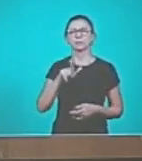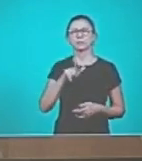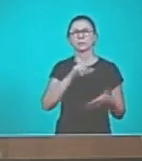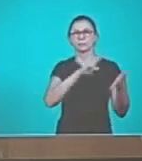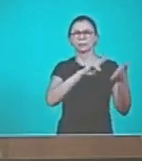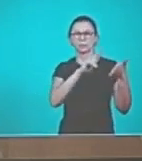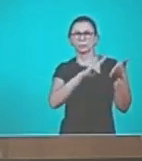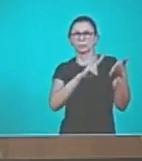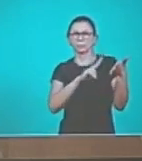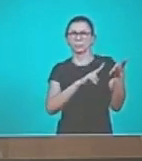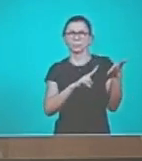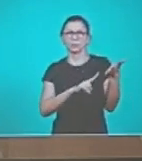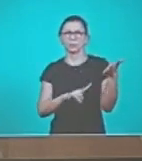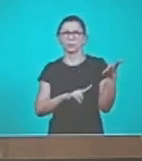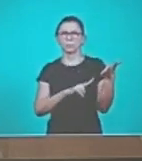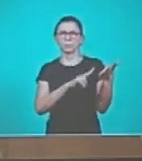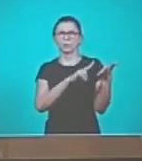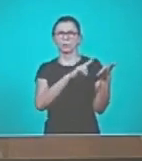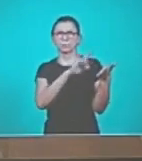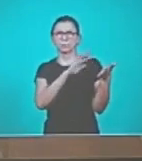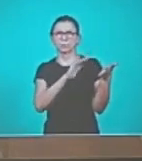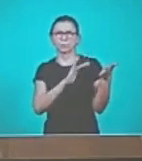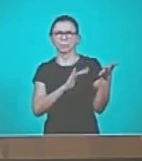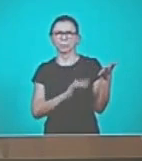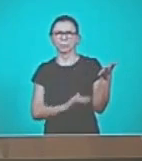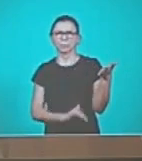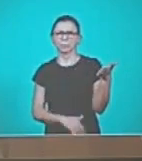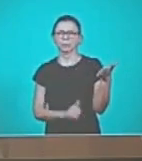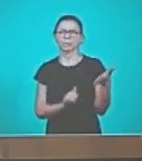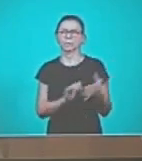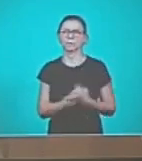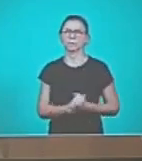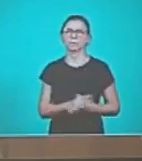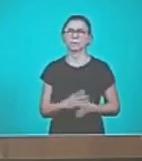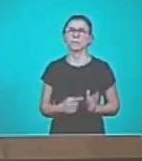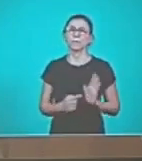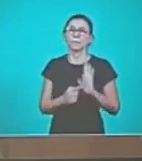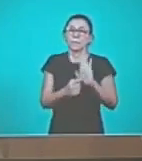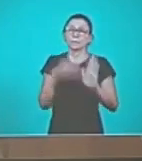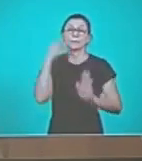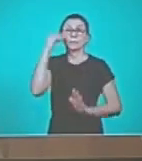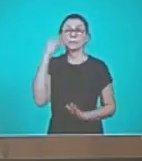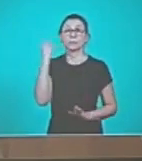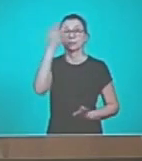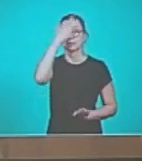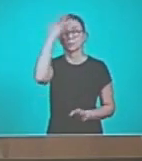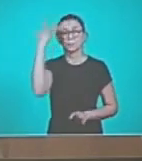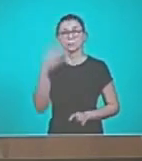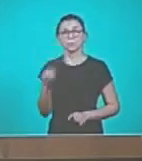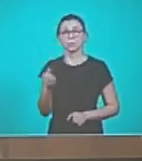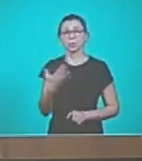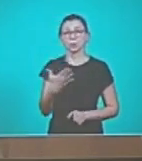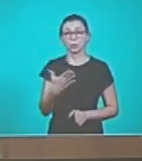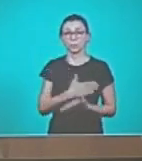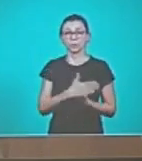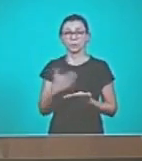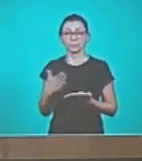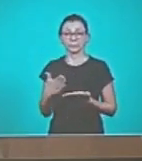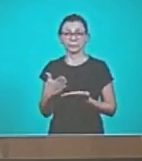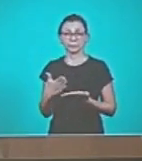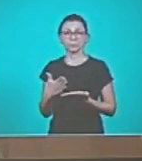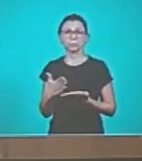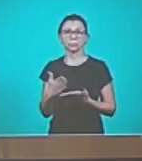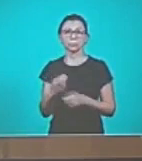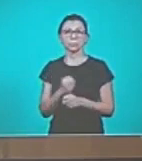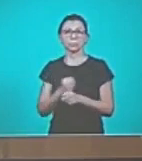André Martins. And speaking about a new convert of the experience that they are having,